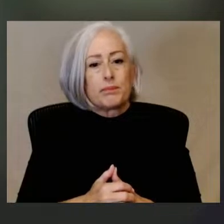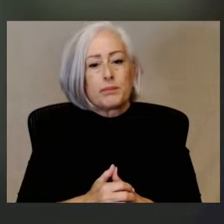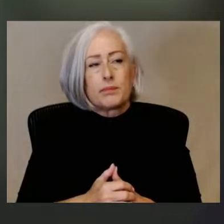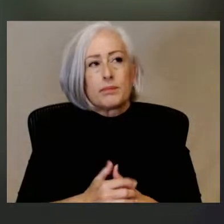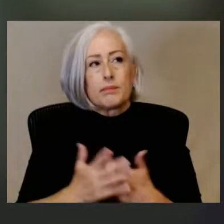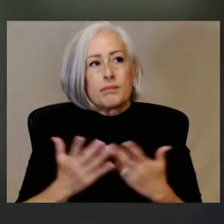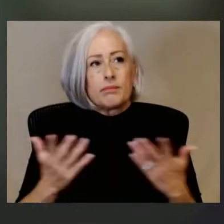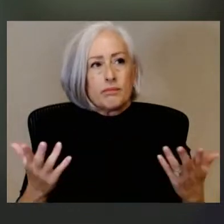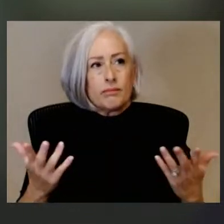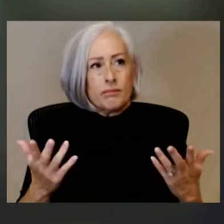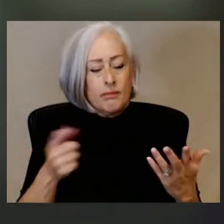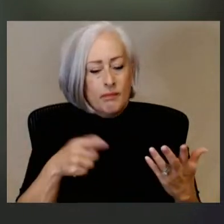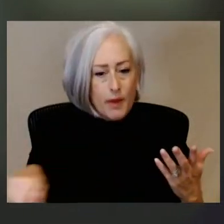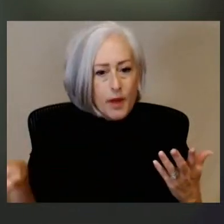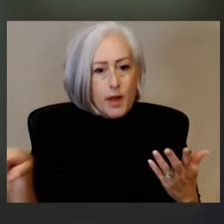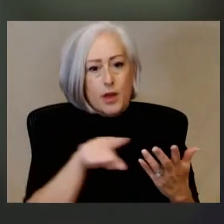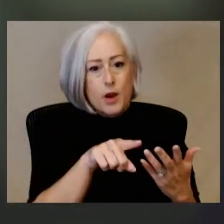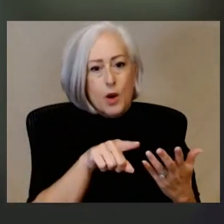are those